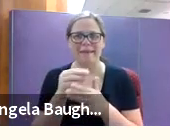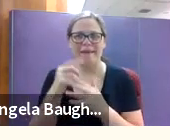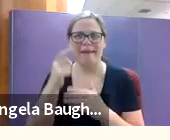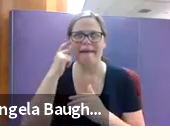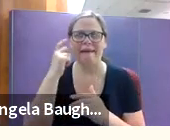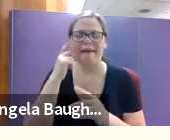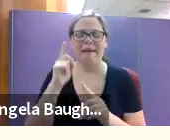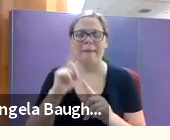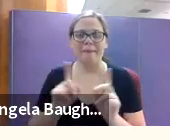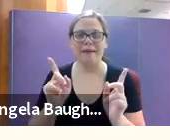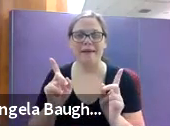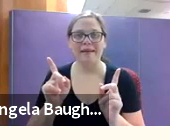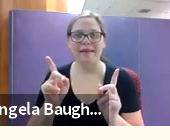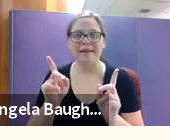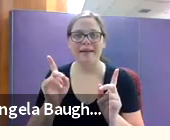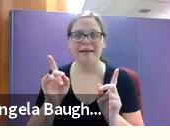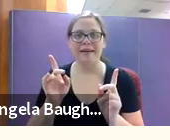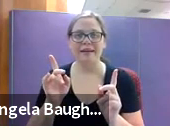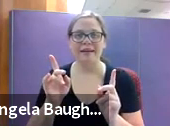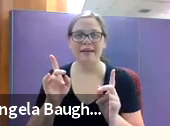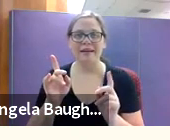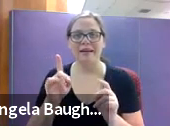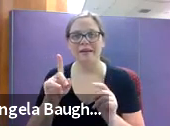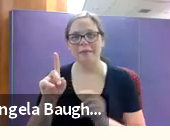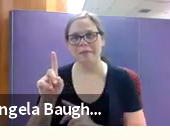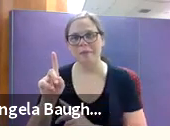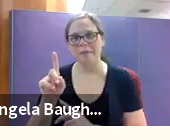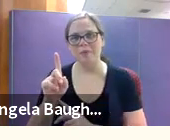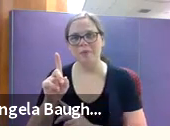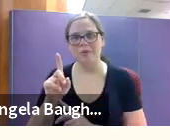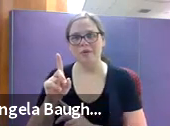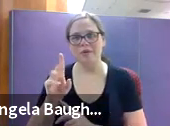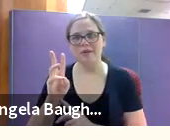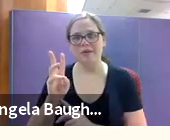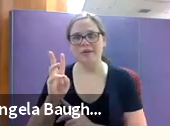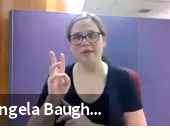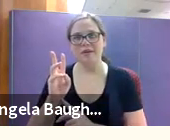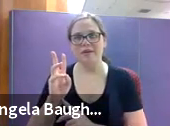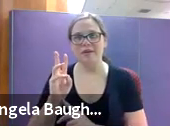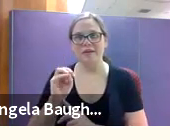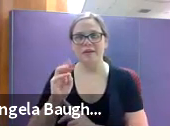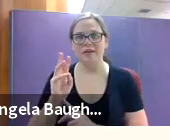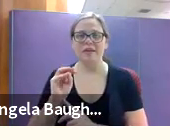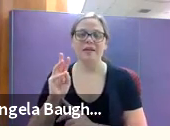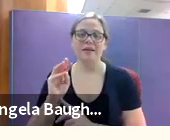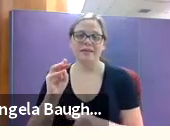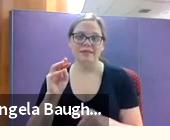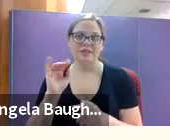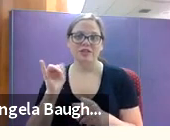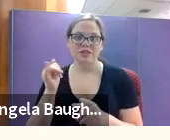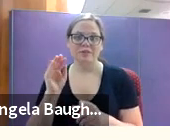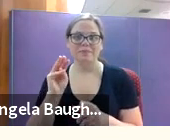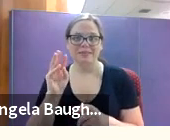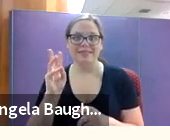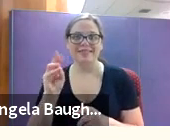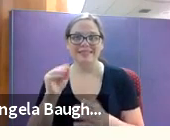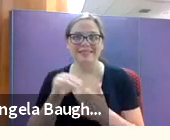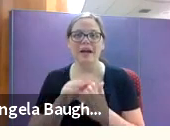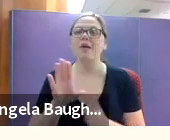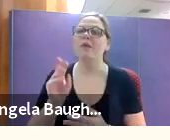that, 160? 180 divided by 3. 60,000. 60,000. Thank you. Yes.